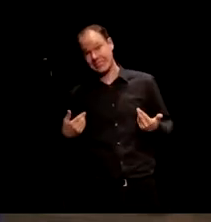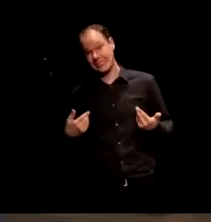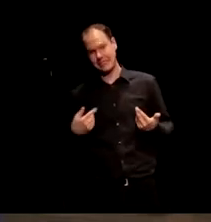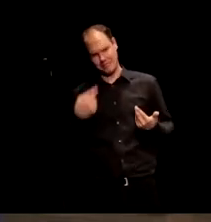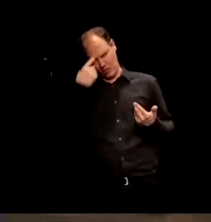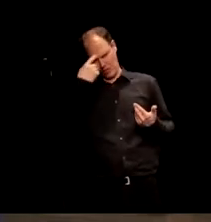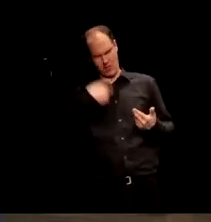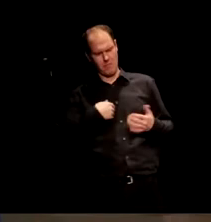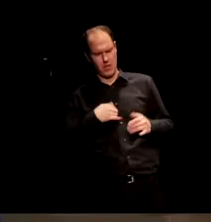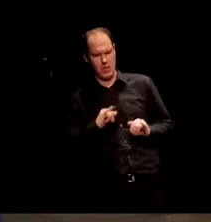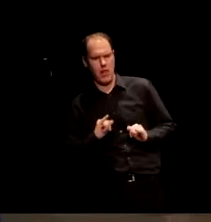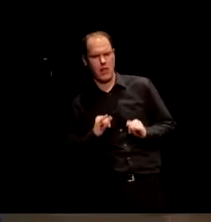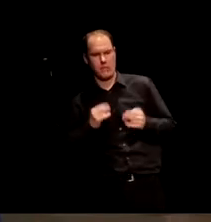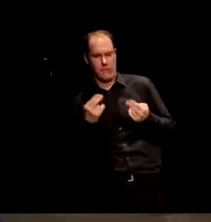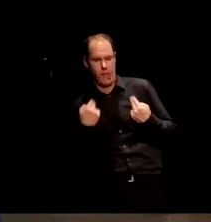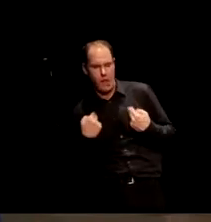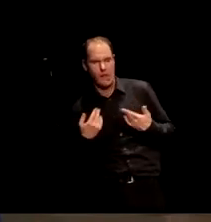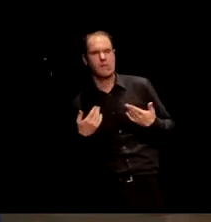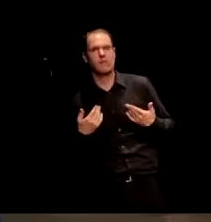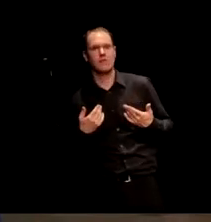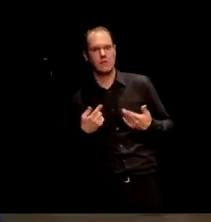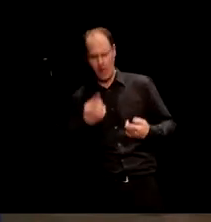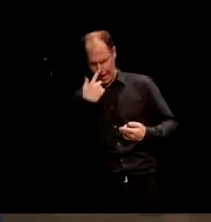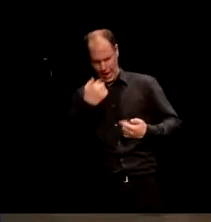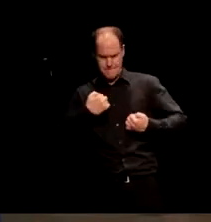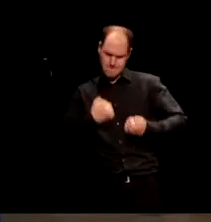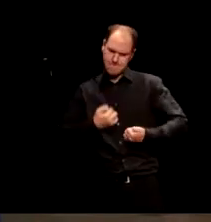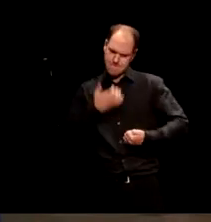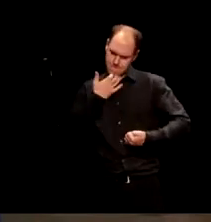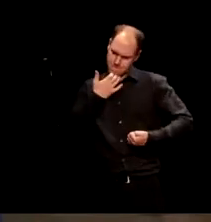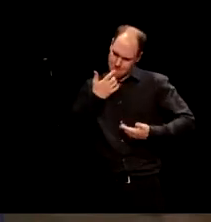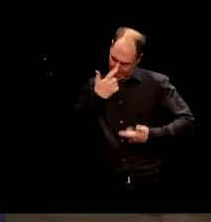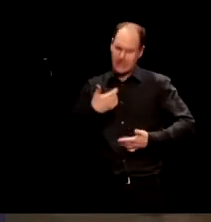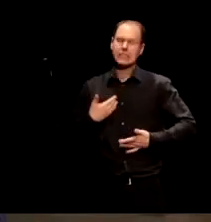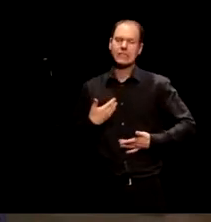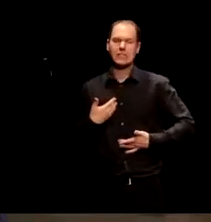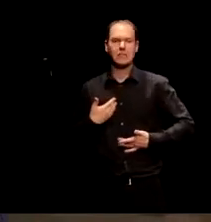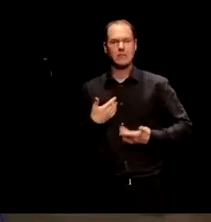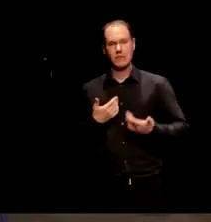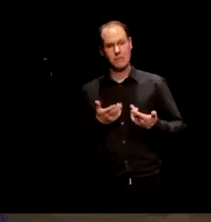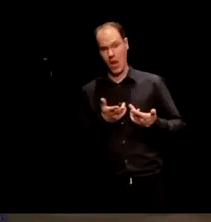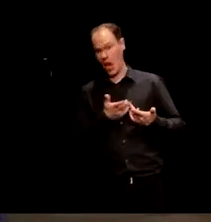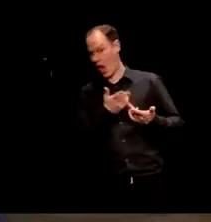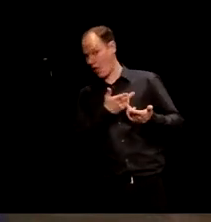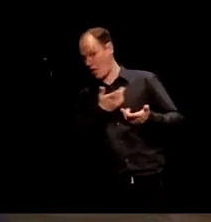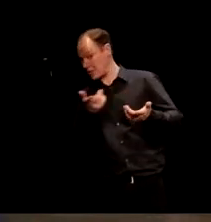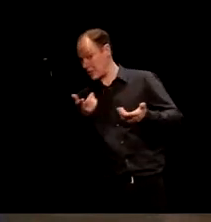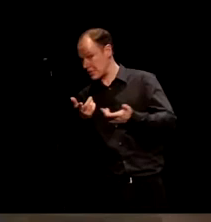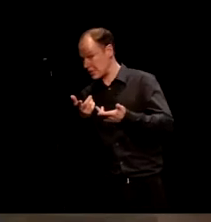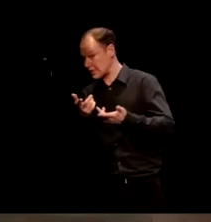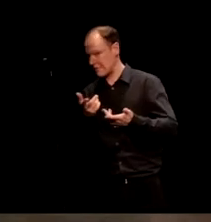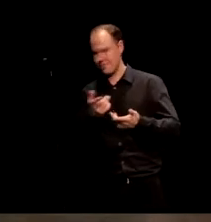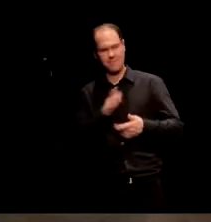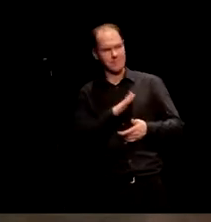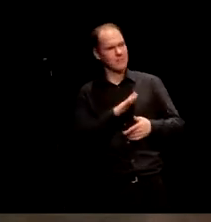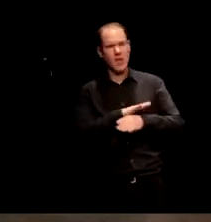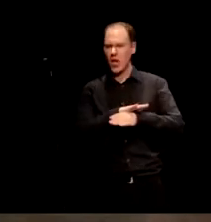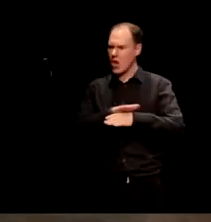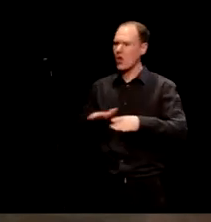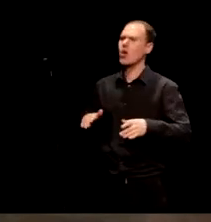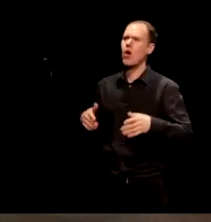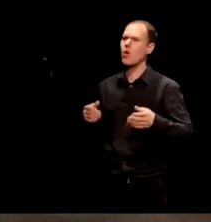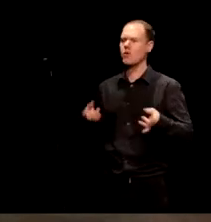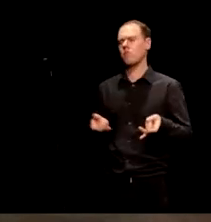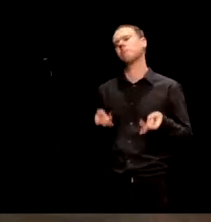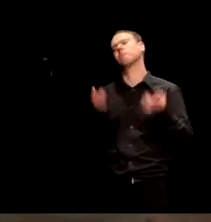me a coward, Myrtle. I can face it, but the others, I... Oh, Myrtle. Don't give yourself away